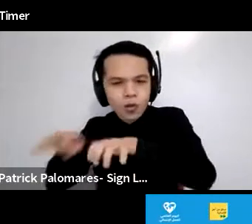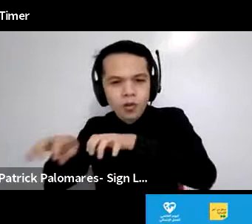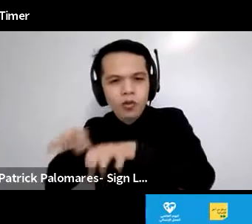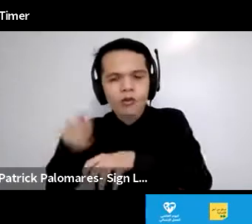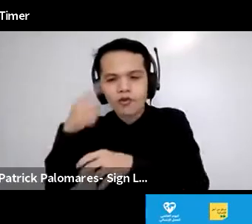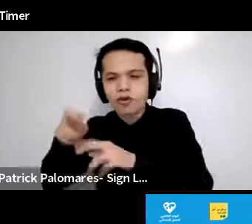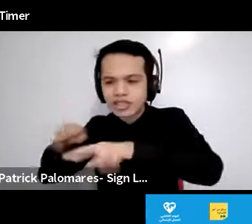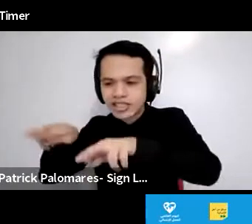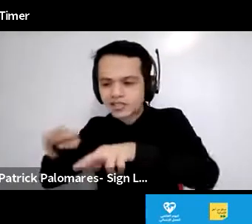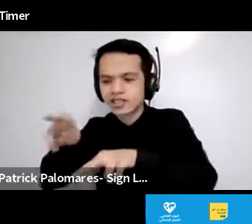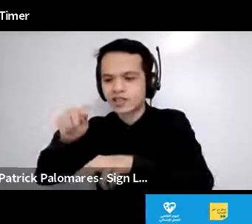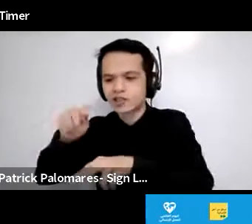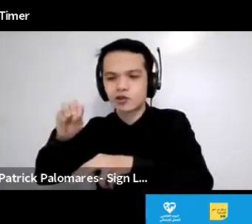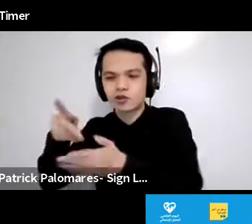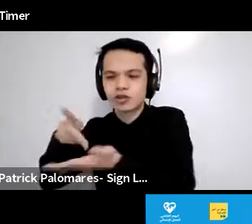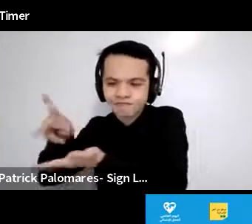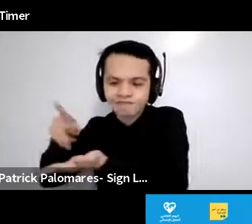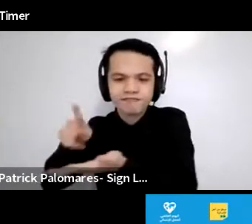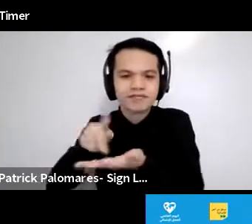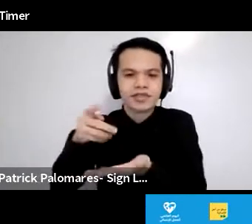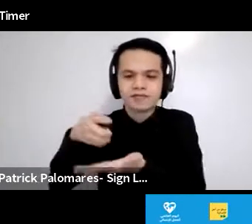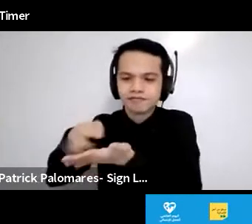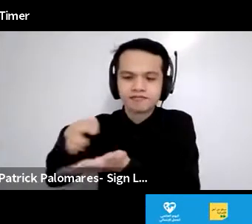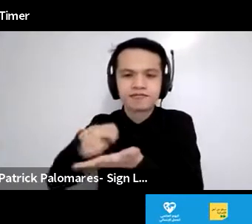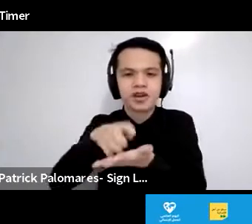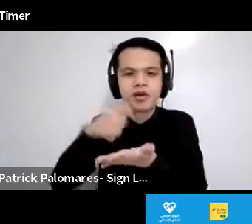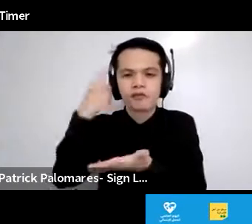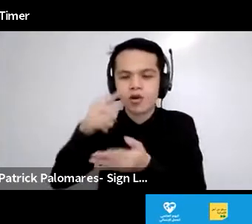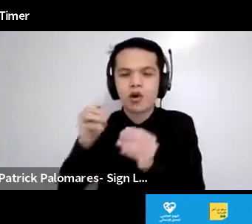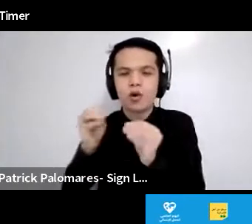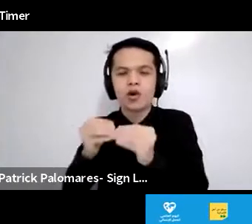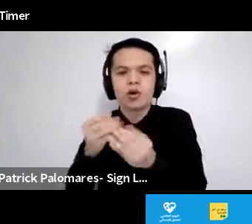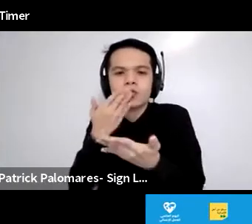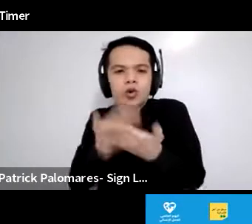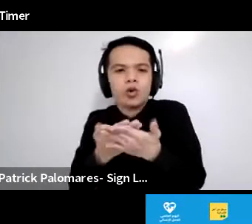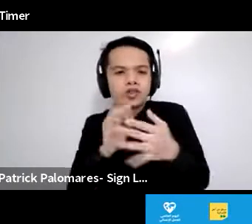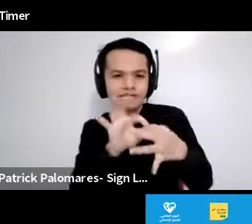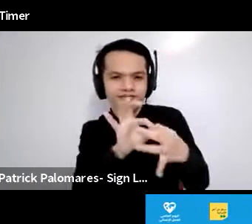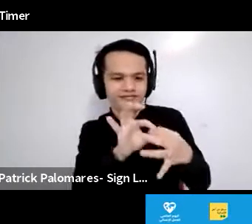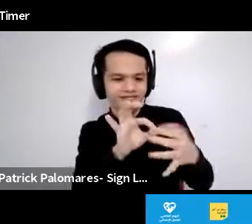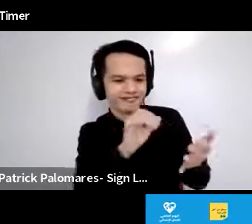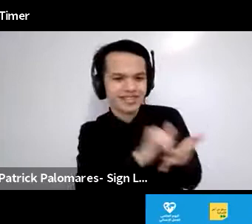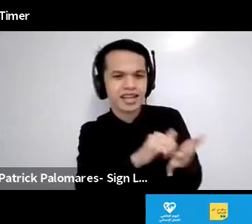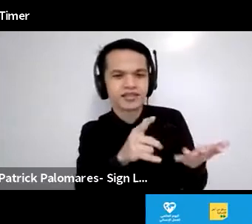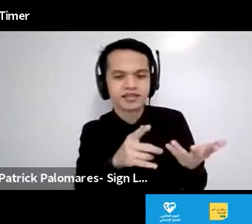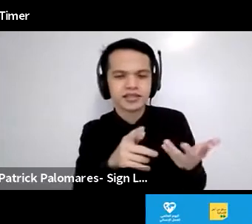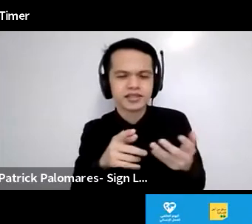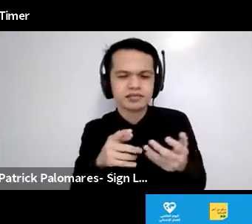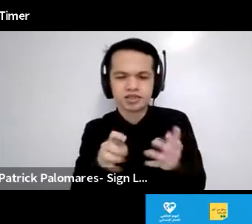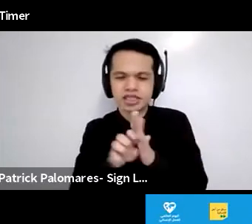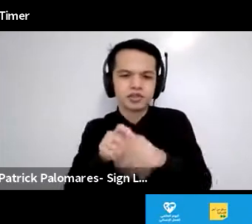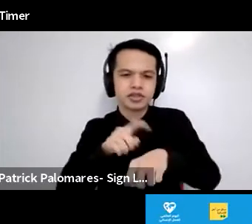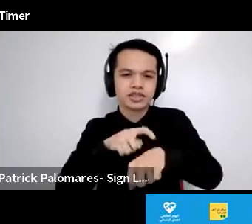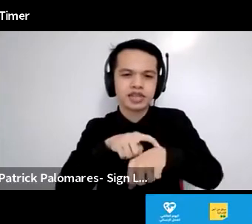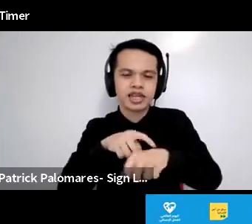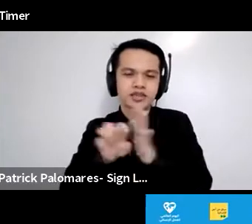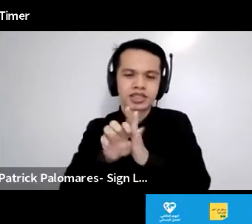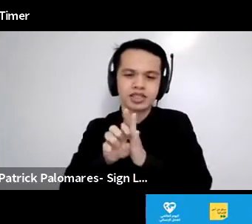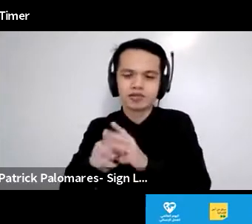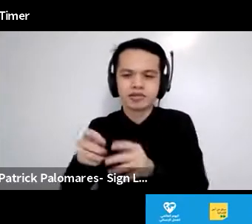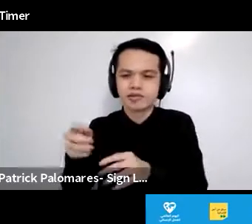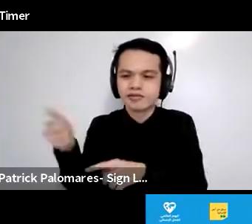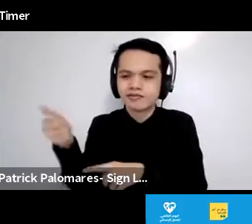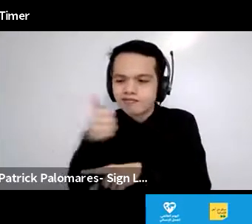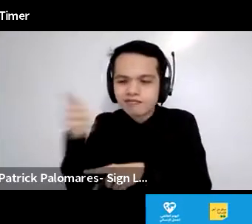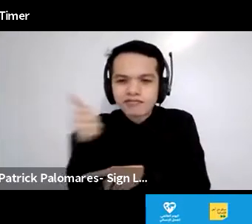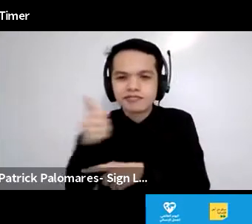tools needed for effective coordination. Okay, in times when traditional modes of communications